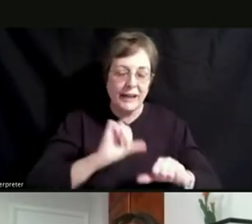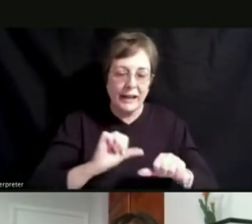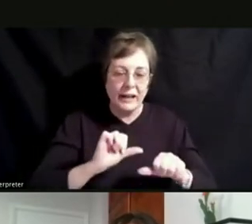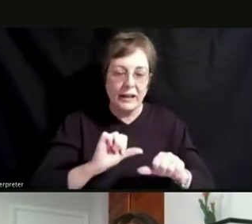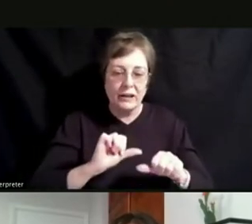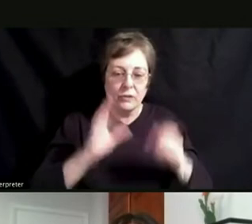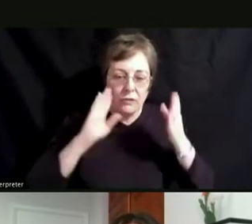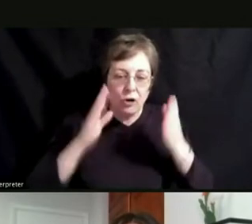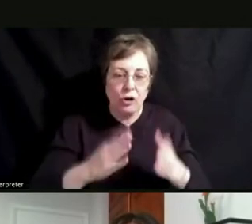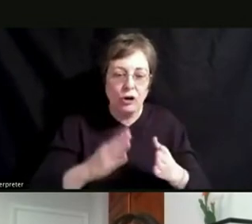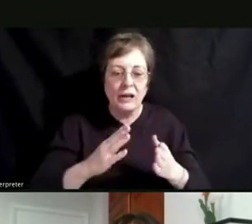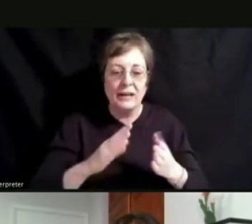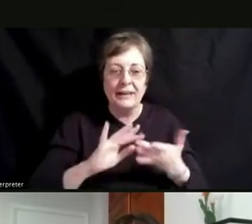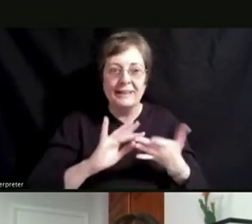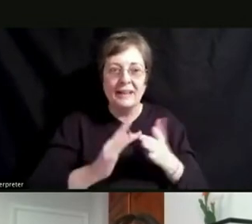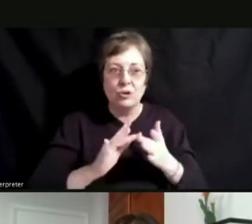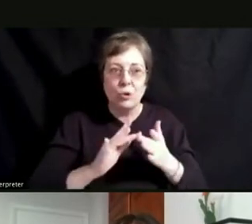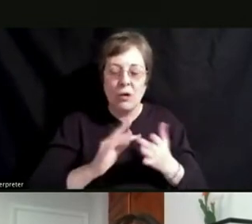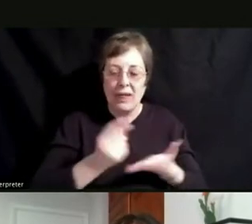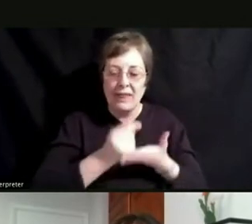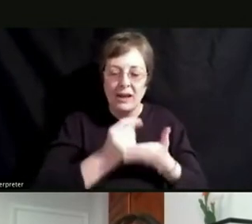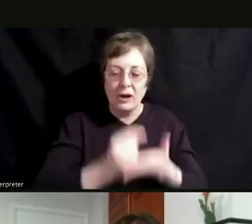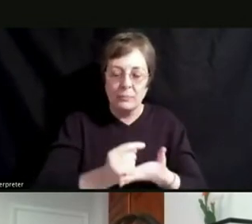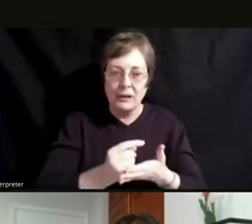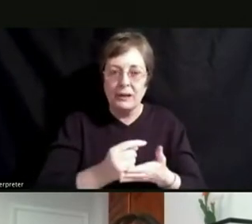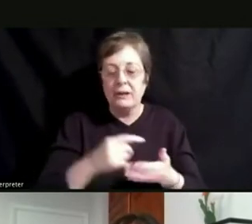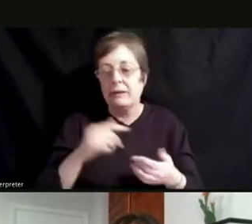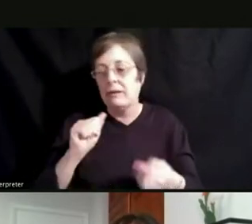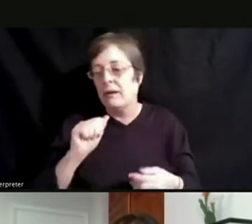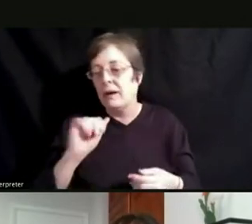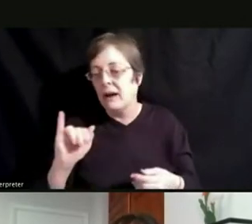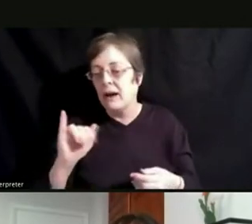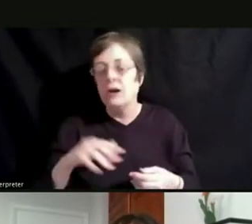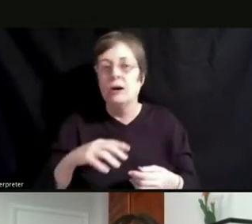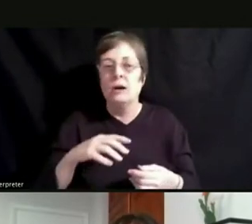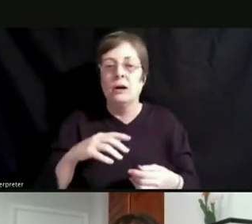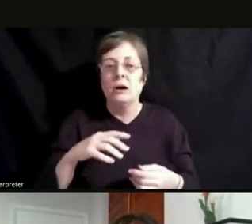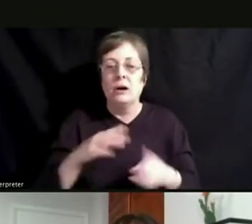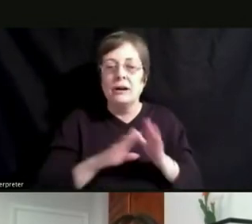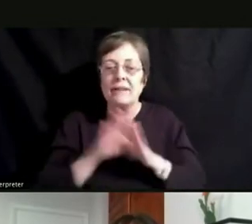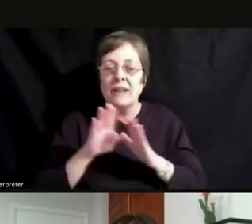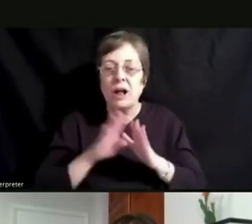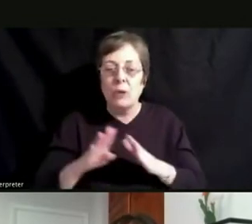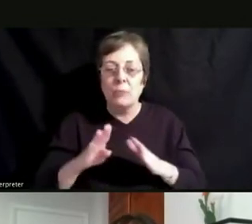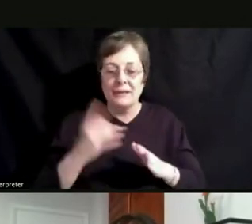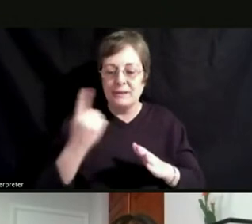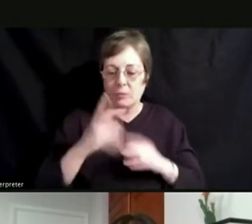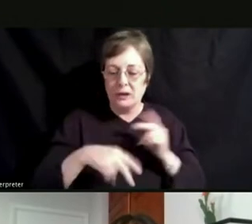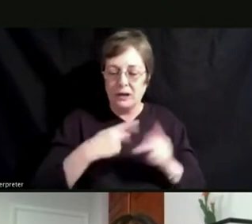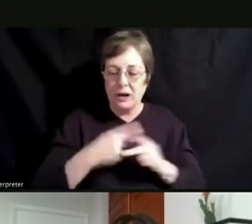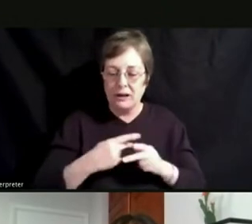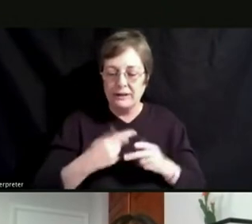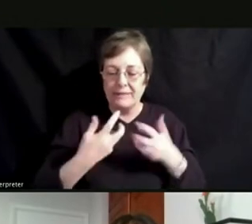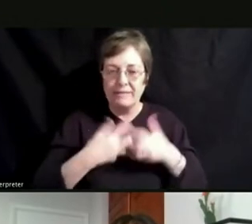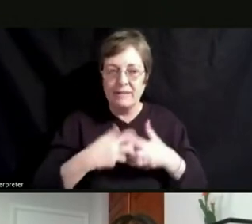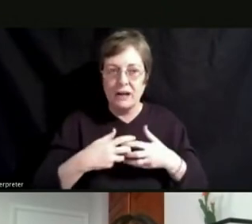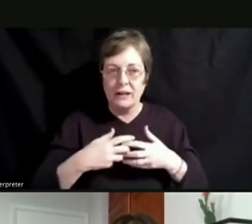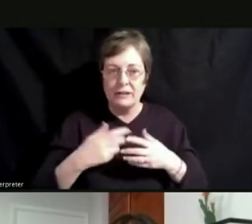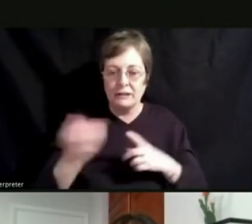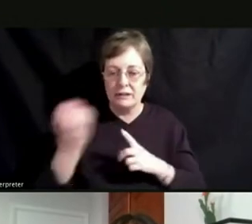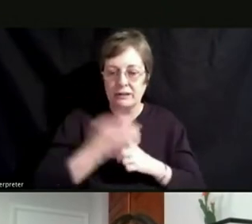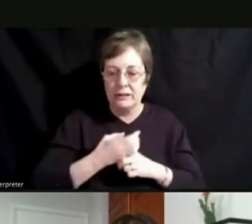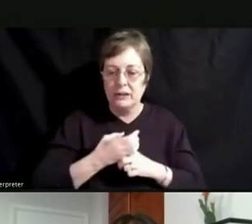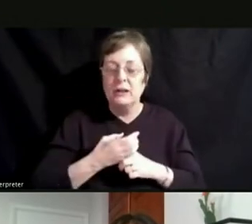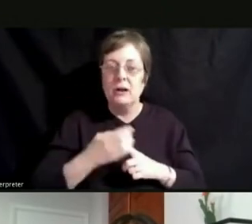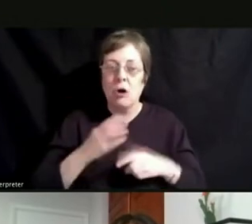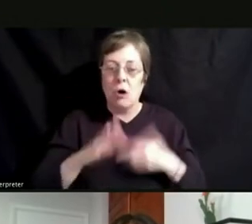or AI and working on a wearable or a device. All those things come together to really make life a little bit better